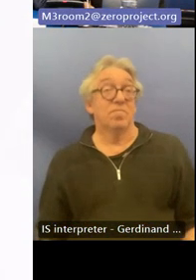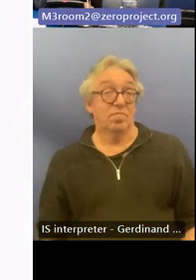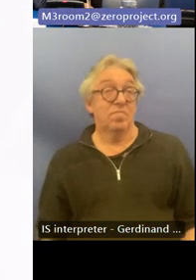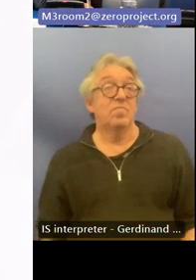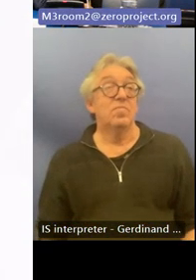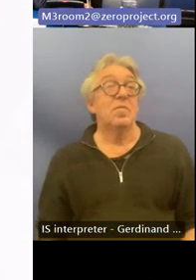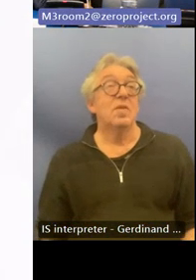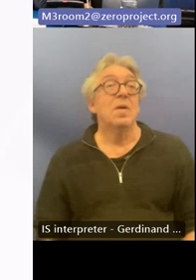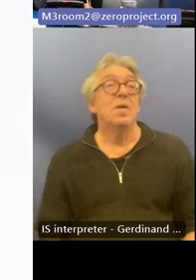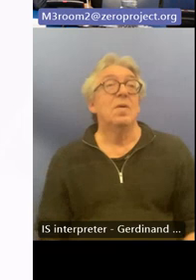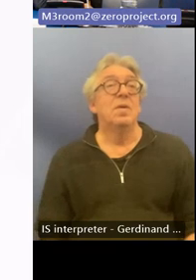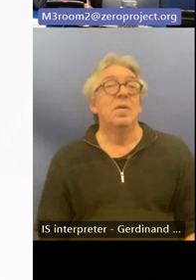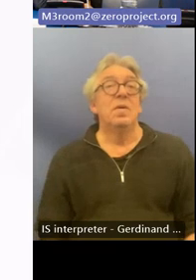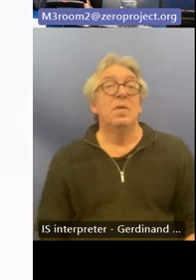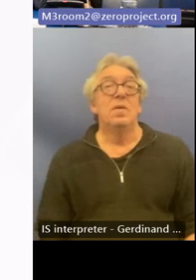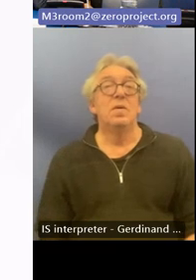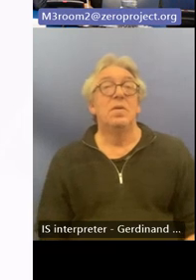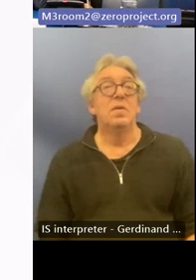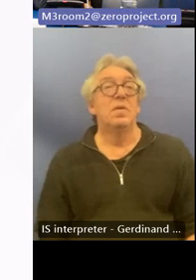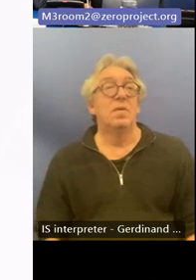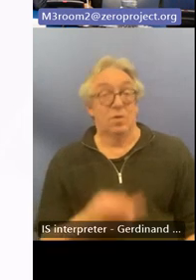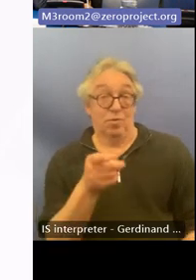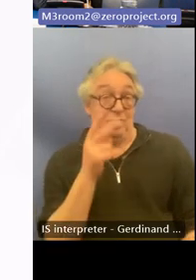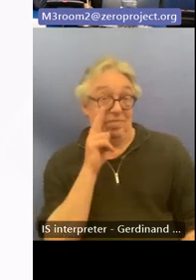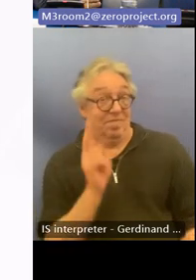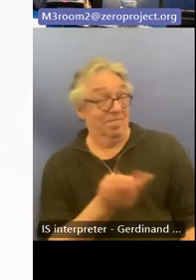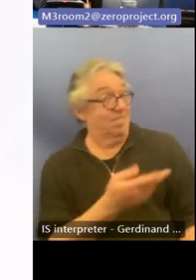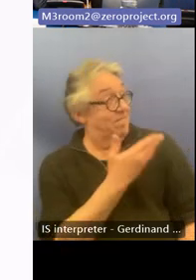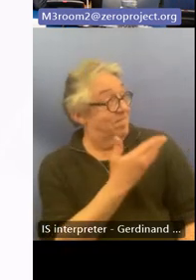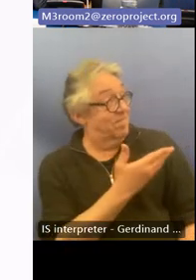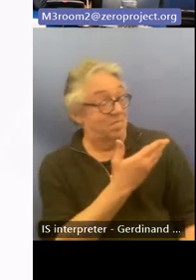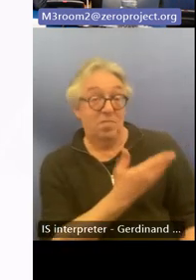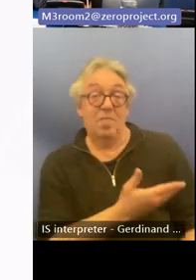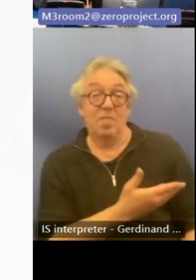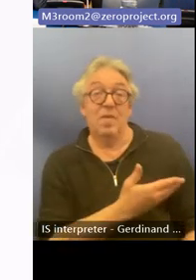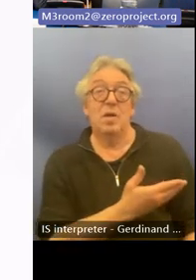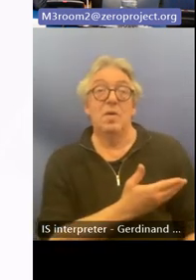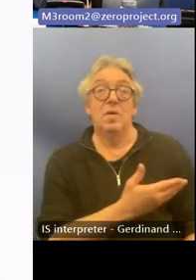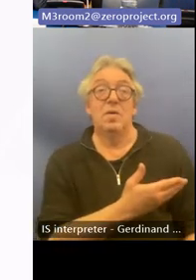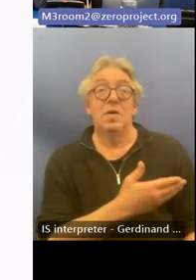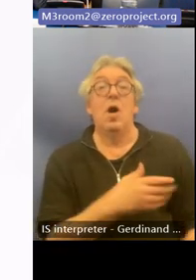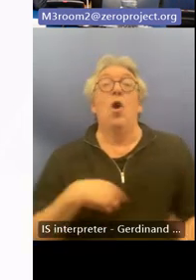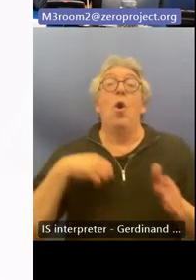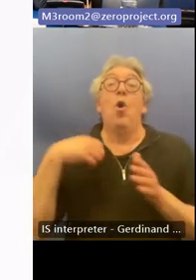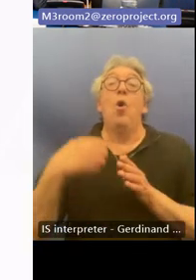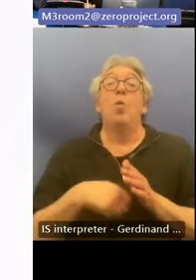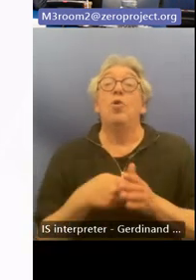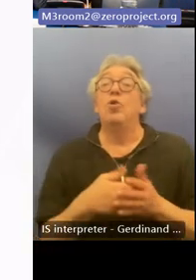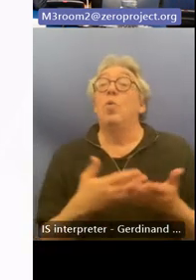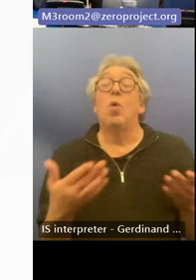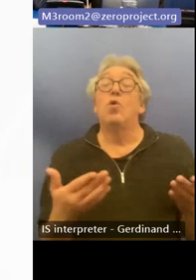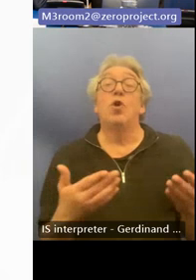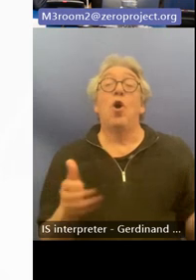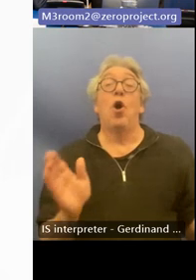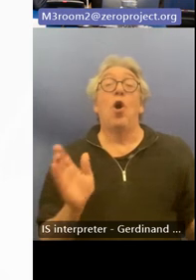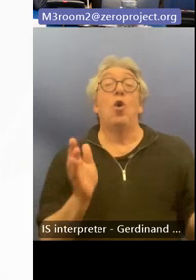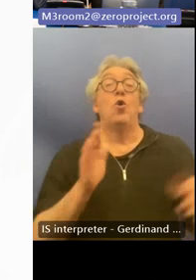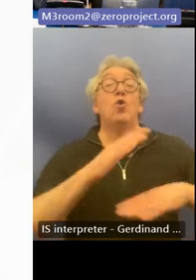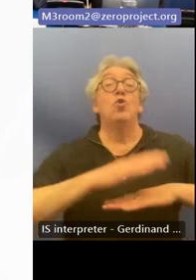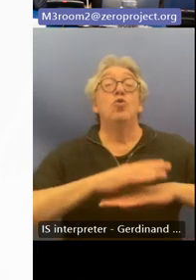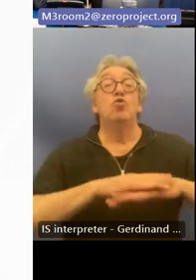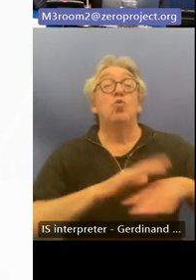sorry. And integration, another part of the project is integrated classes that we mainly focus